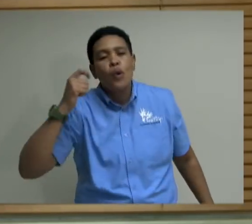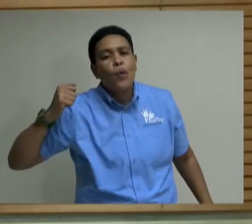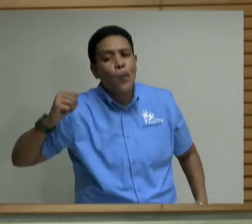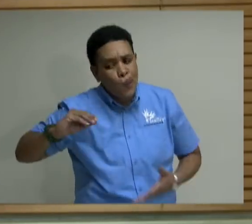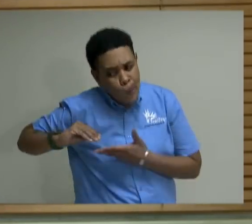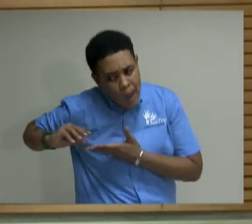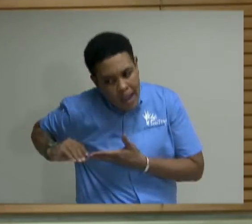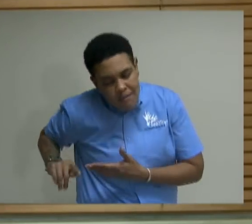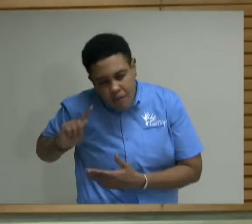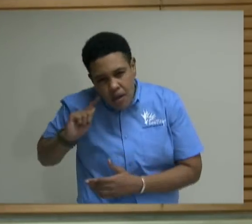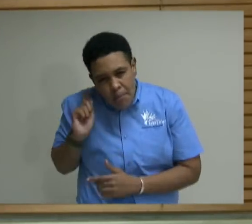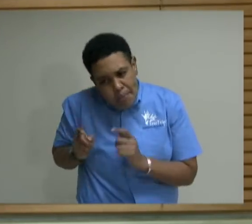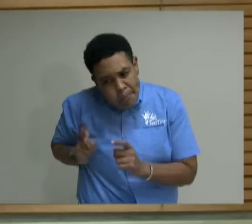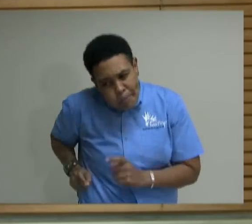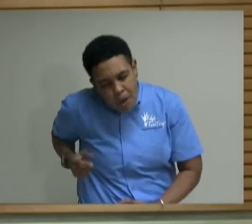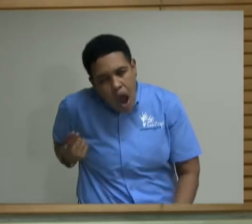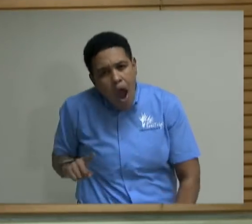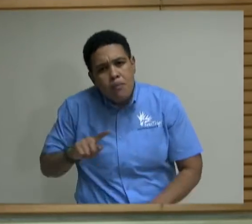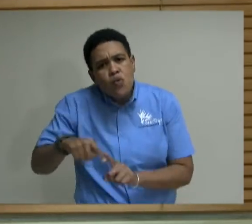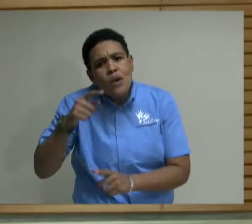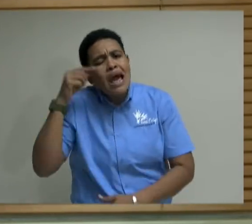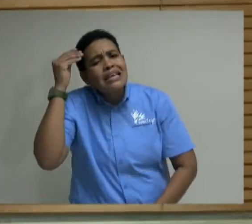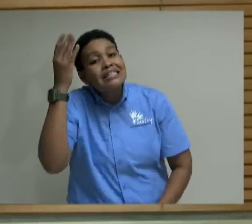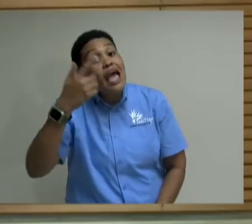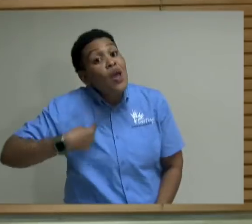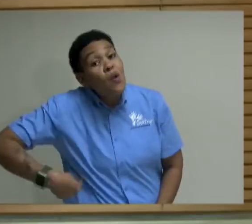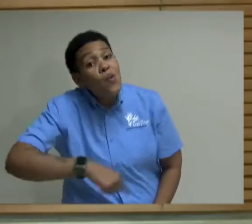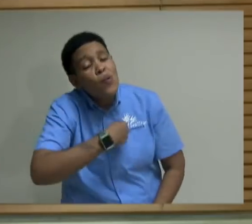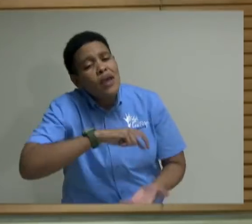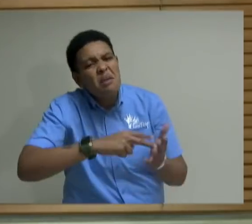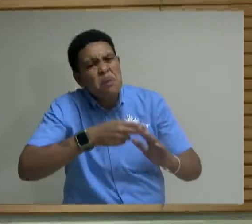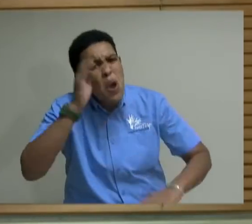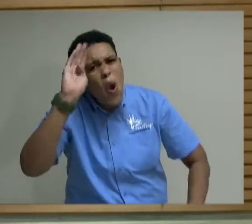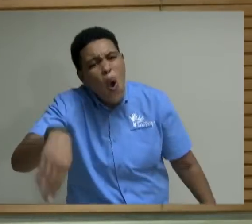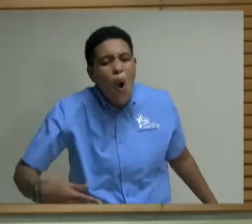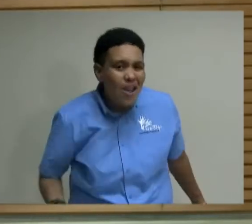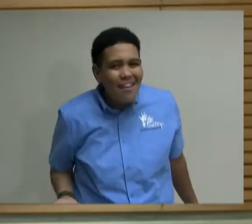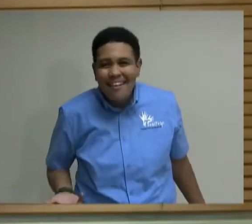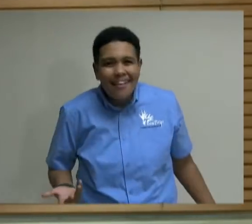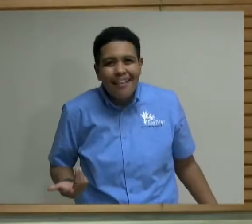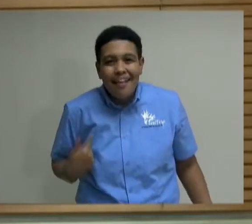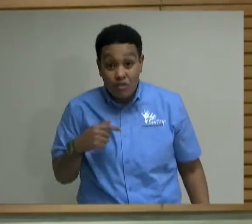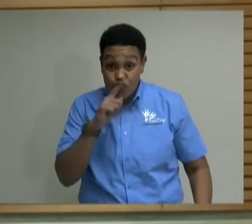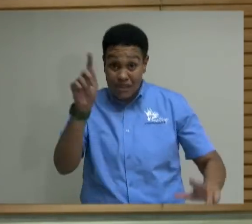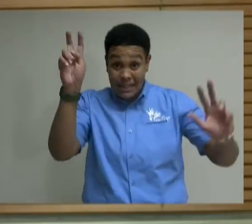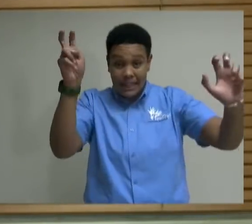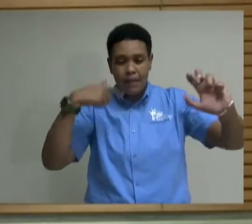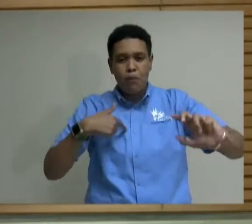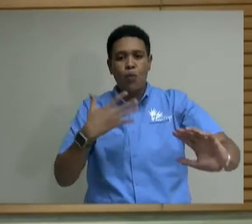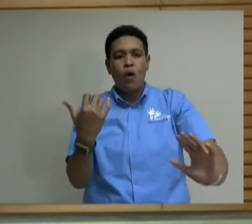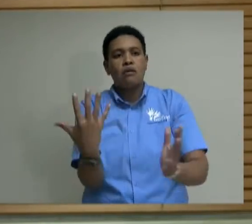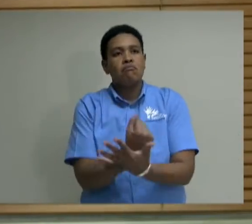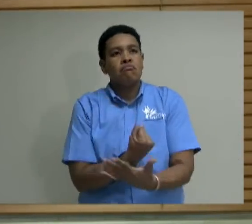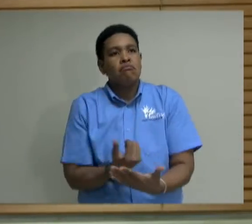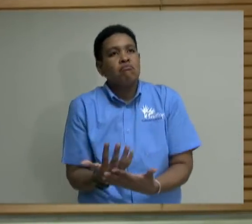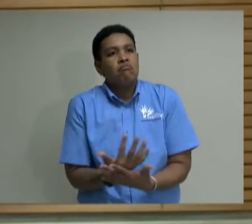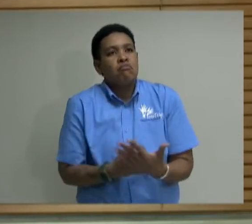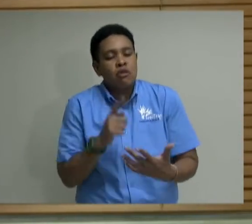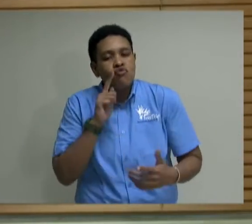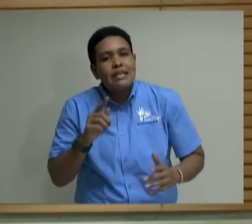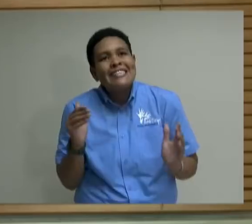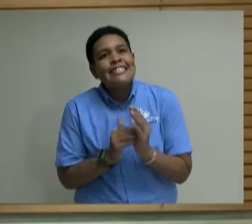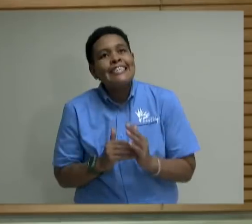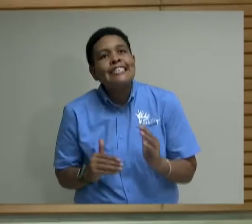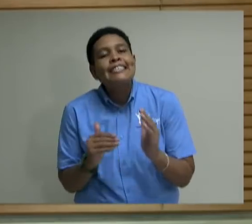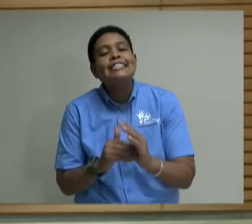packages that were handed out. So when I say we, I mean all of us. And this is really the theme that we want to capture and reinforce.